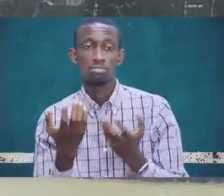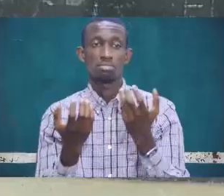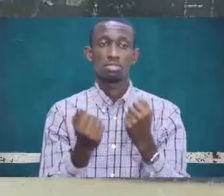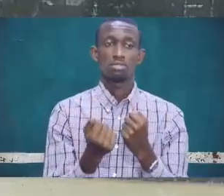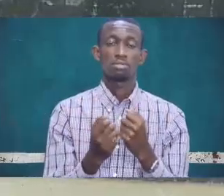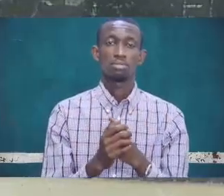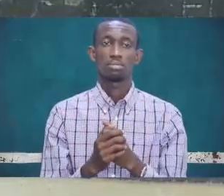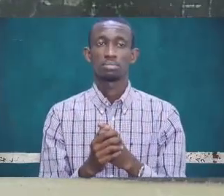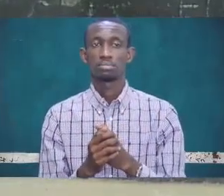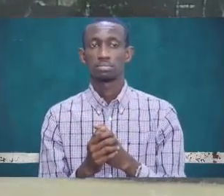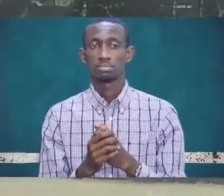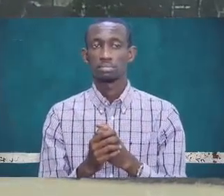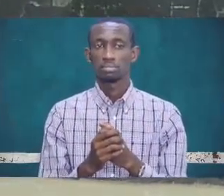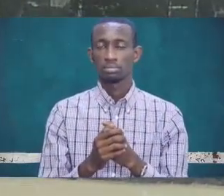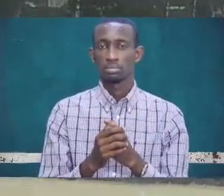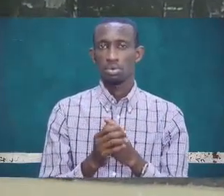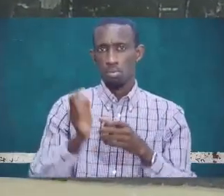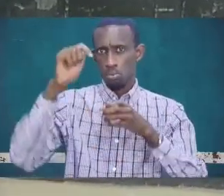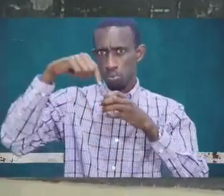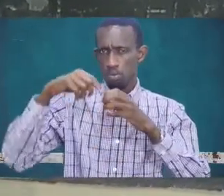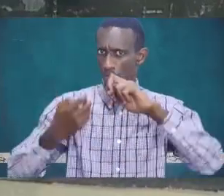so the components are physically